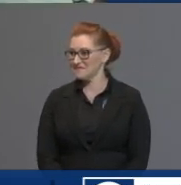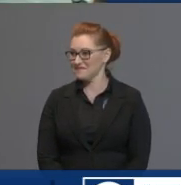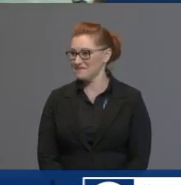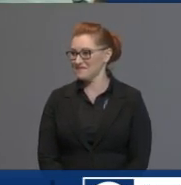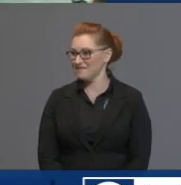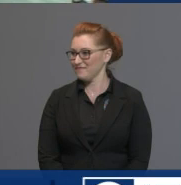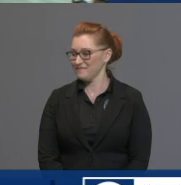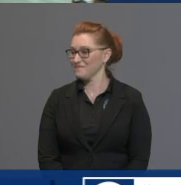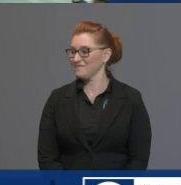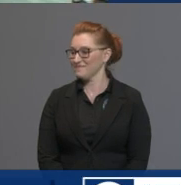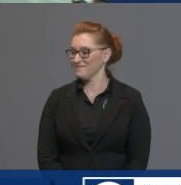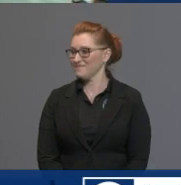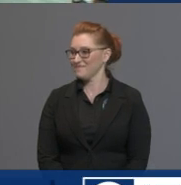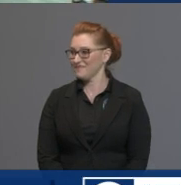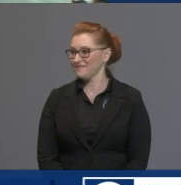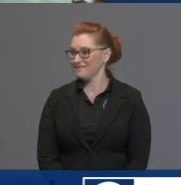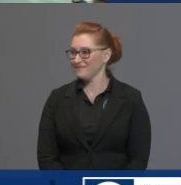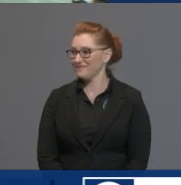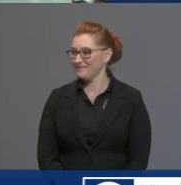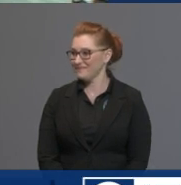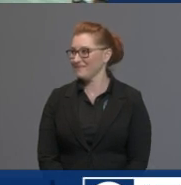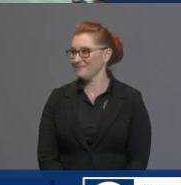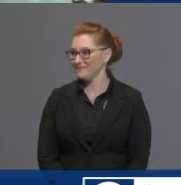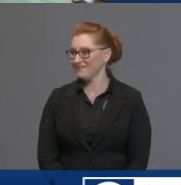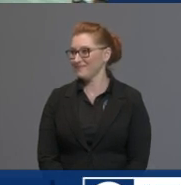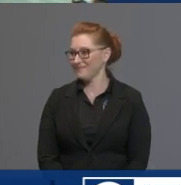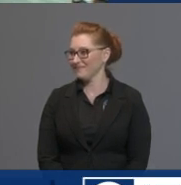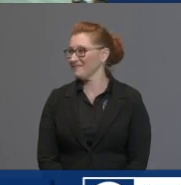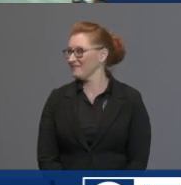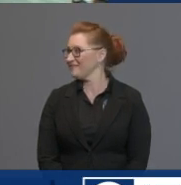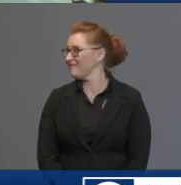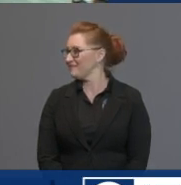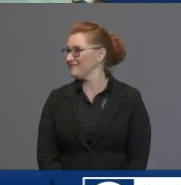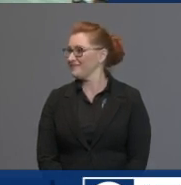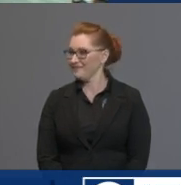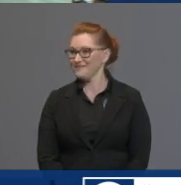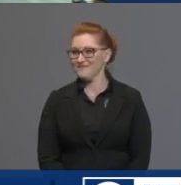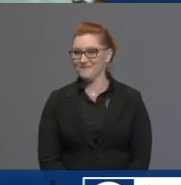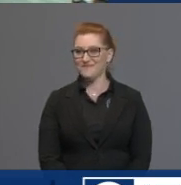Good save. I already tried.